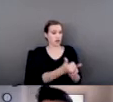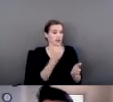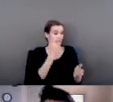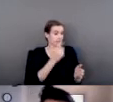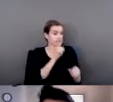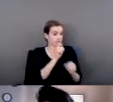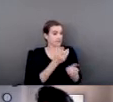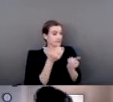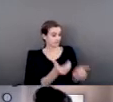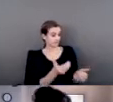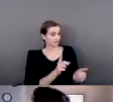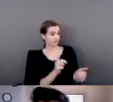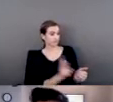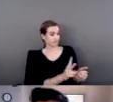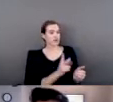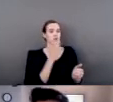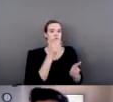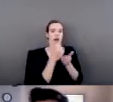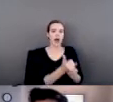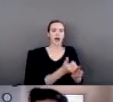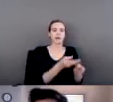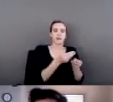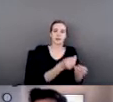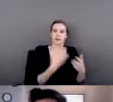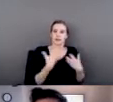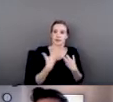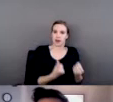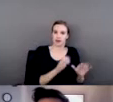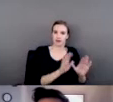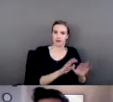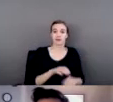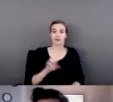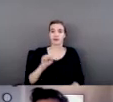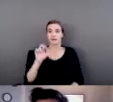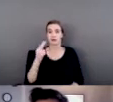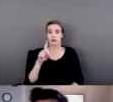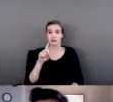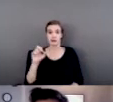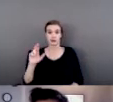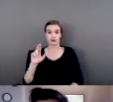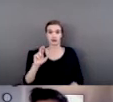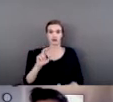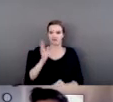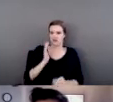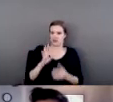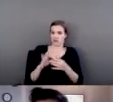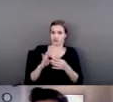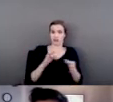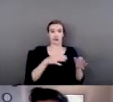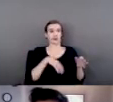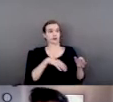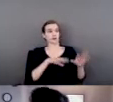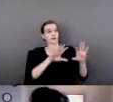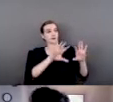Deer's presentation, how Native communities are victim-centered. If, you know, there was a victim